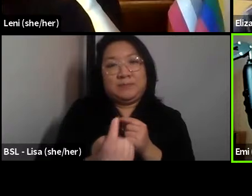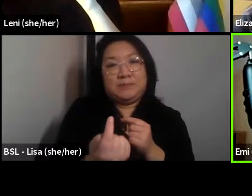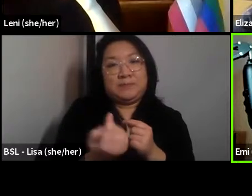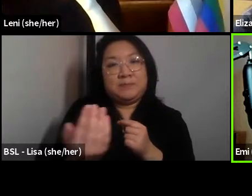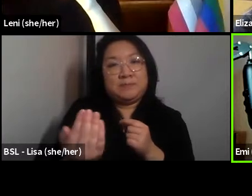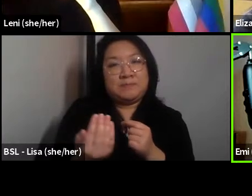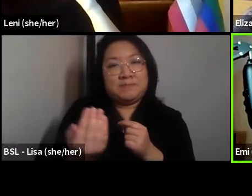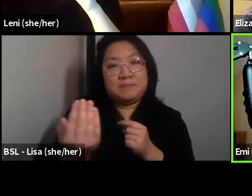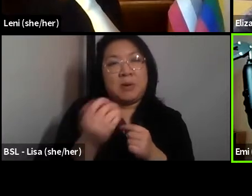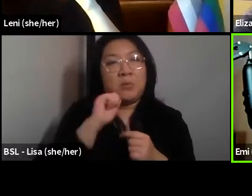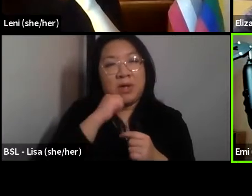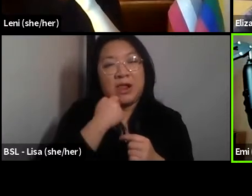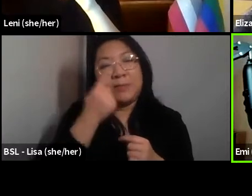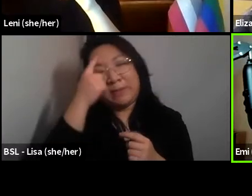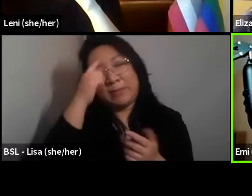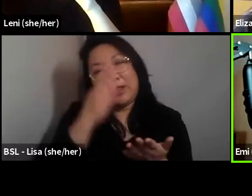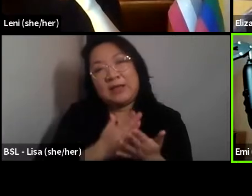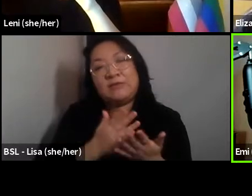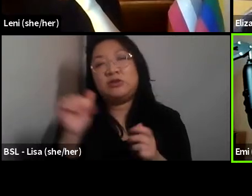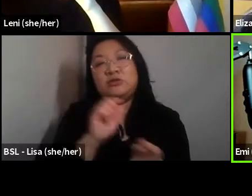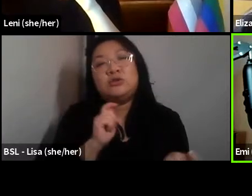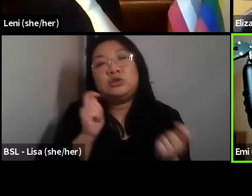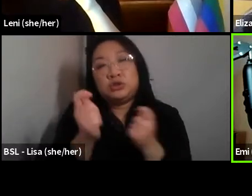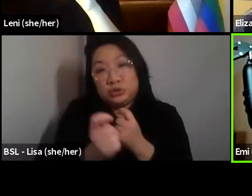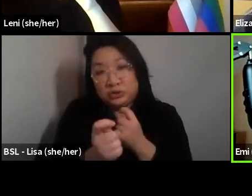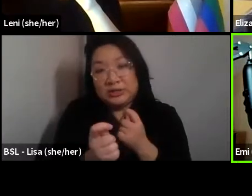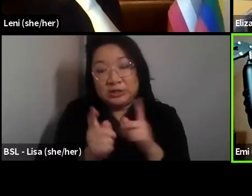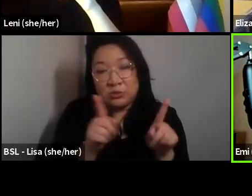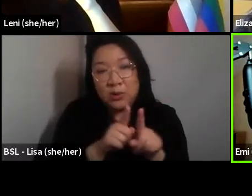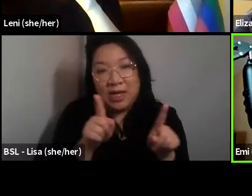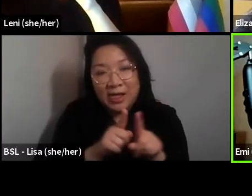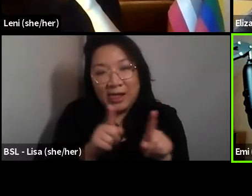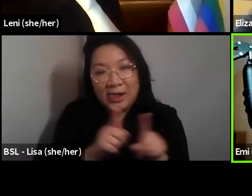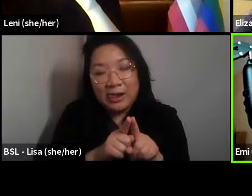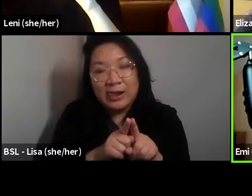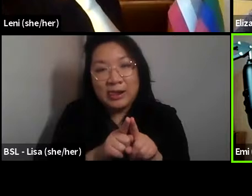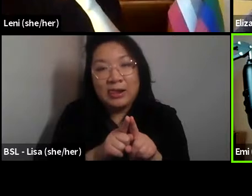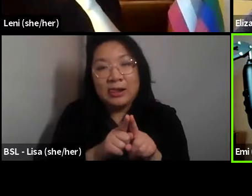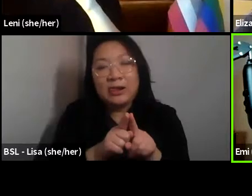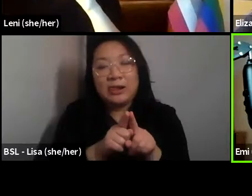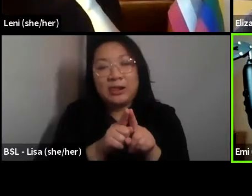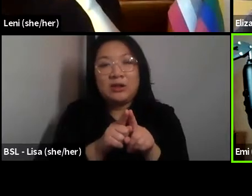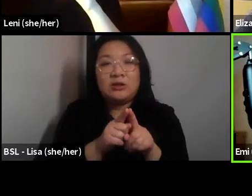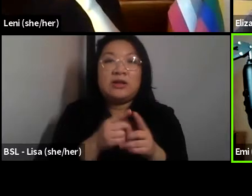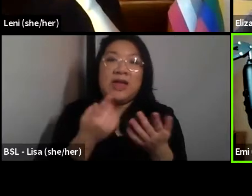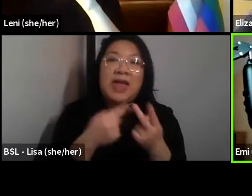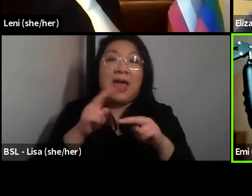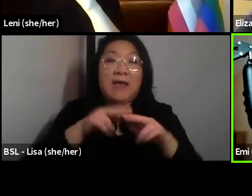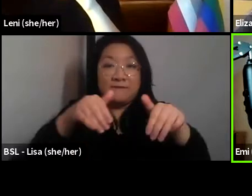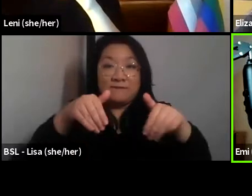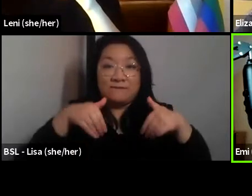that needs to change as well. But just if asexuality was kind of